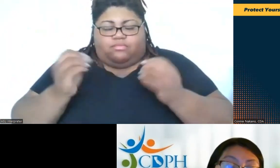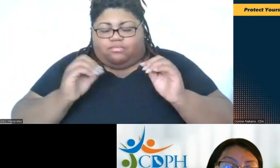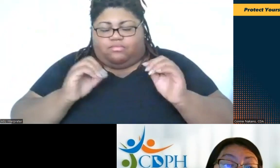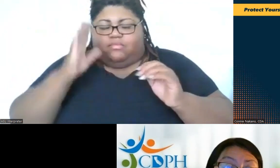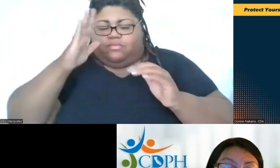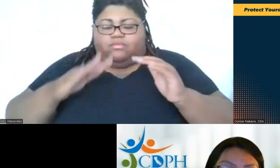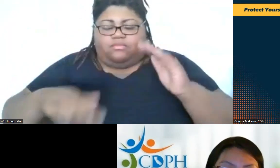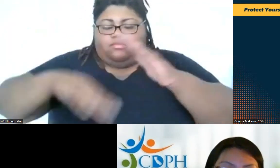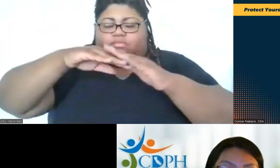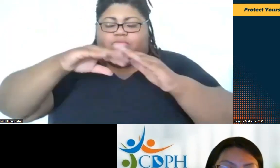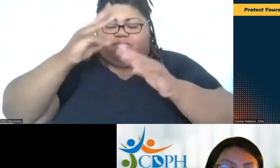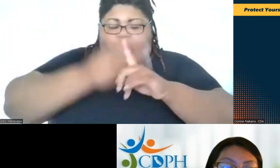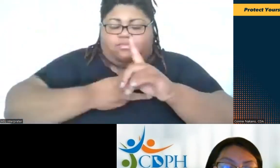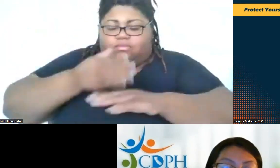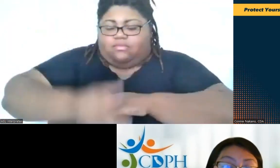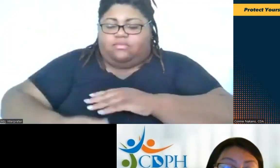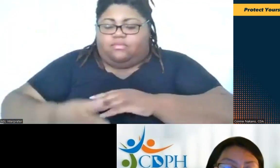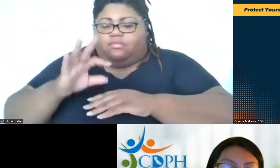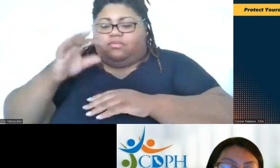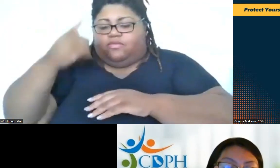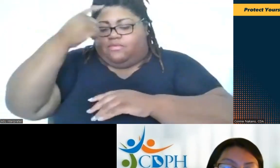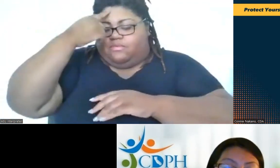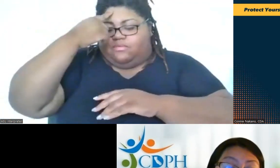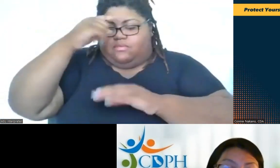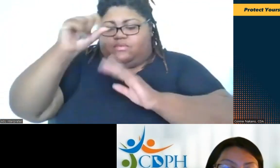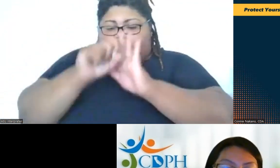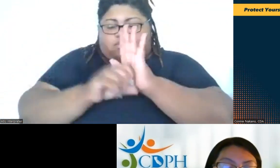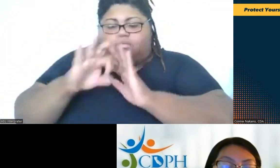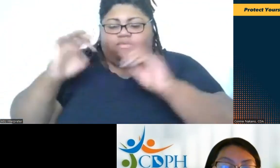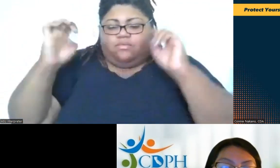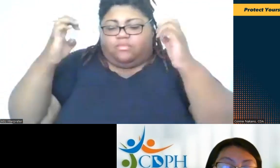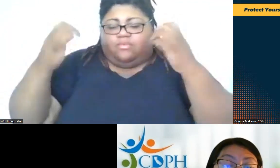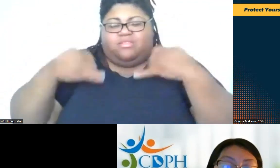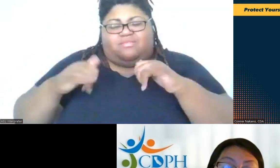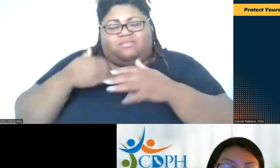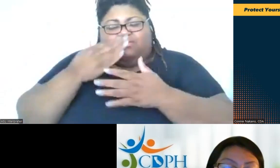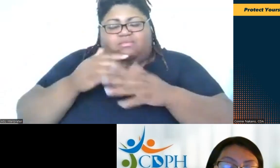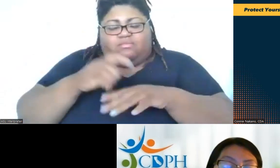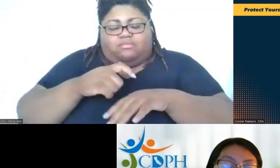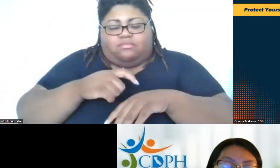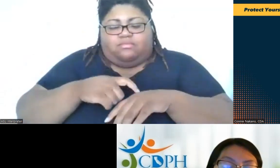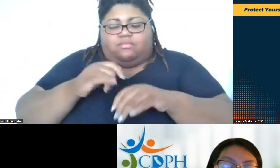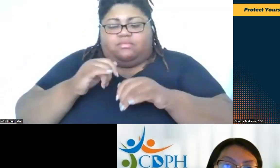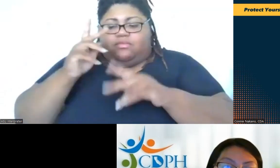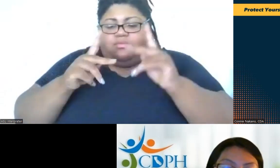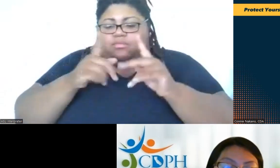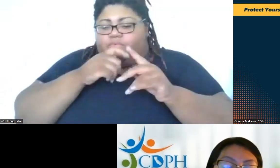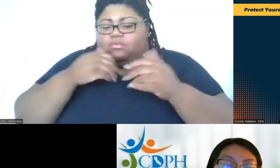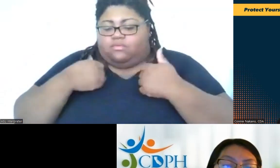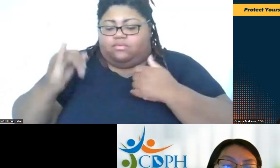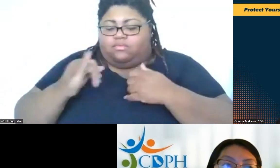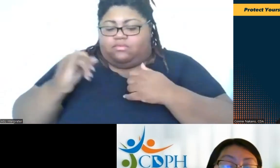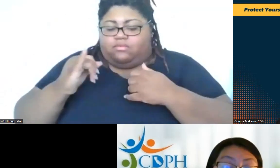the end of the federal state of emergency. So we still have quite a bit of time where those who are insured are